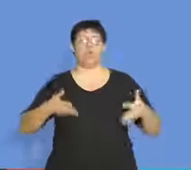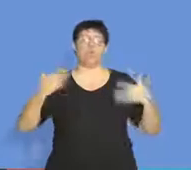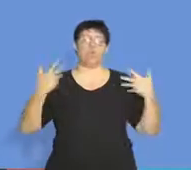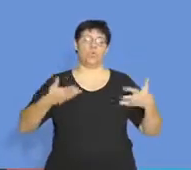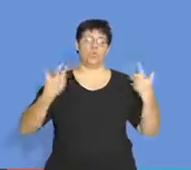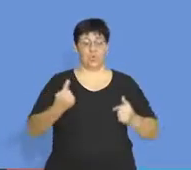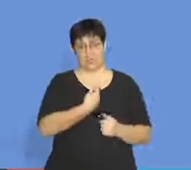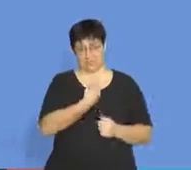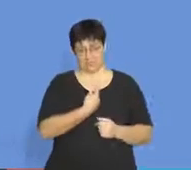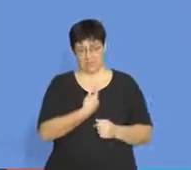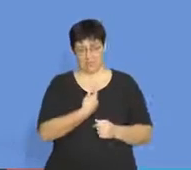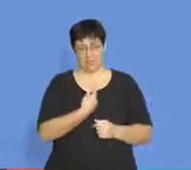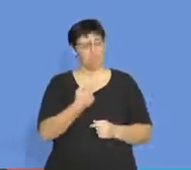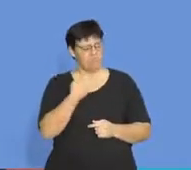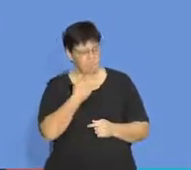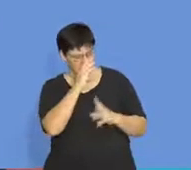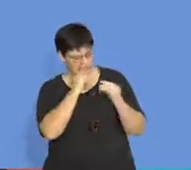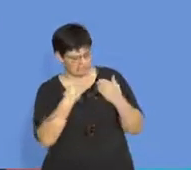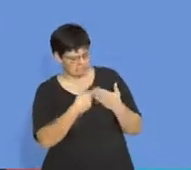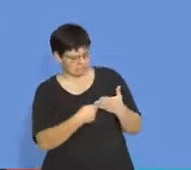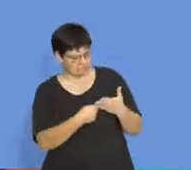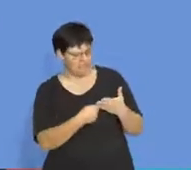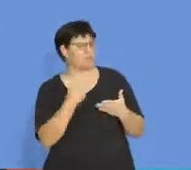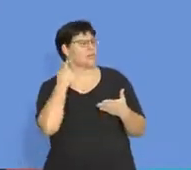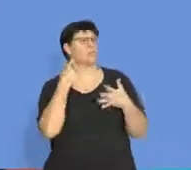to refresh and process all that we've spoken